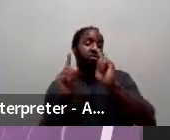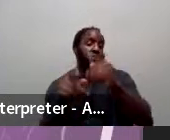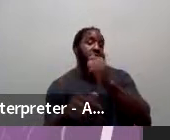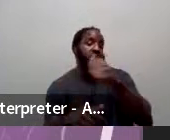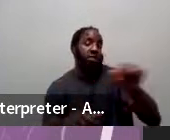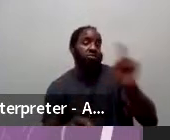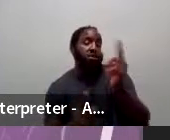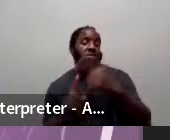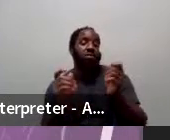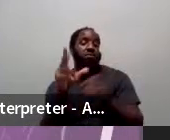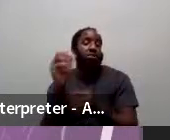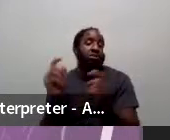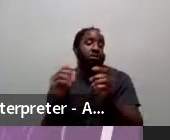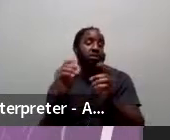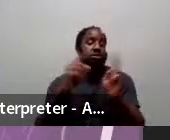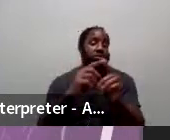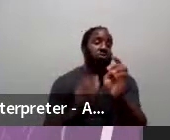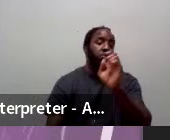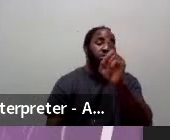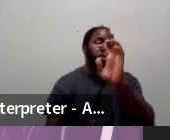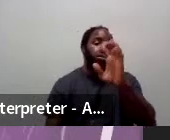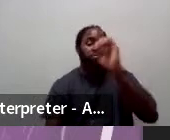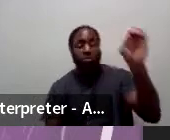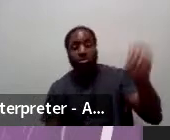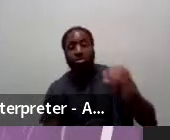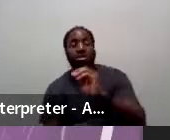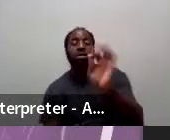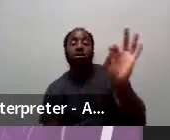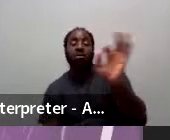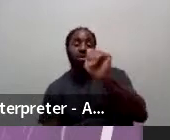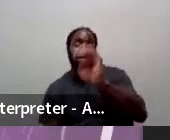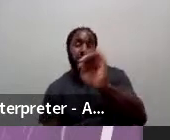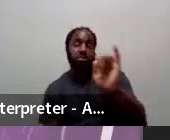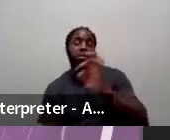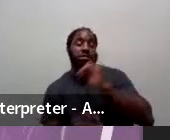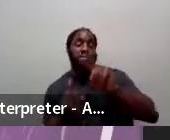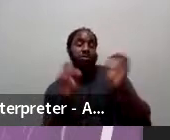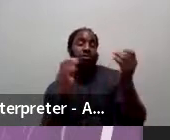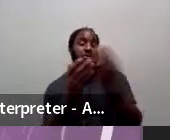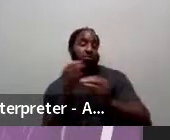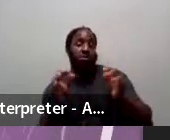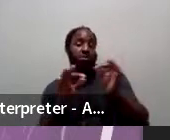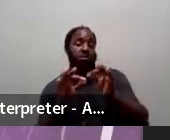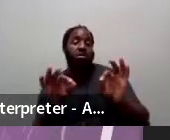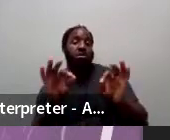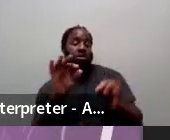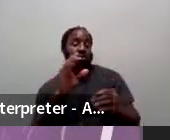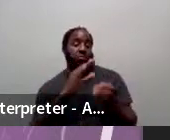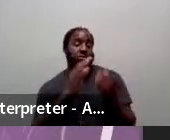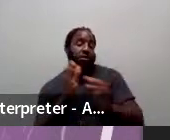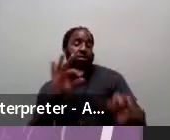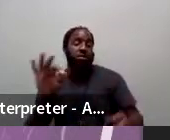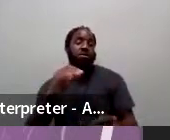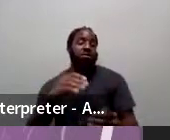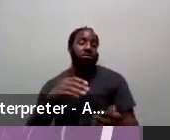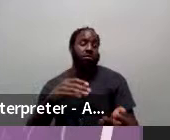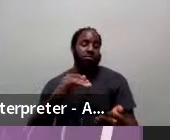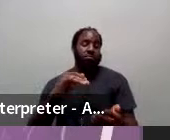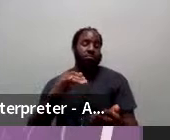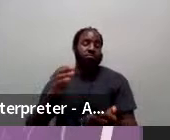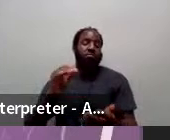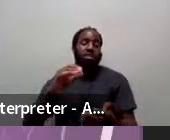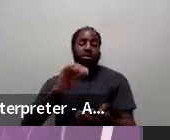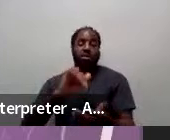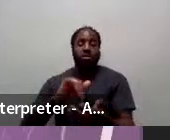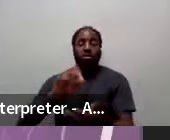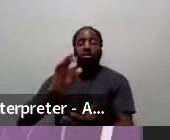from 30% to 130% of AMI. And that's also an important point. Bob, I appreciate your question, your comments. I know you're